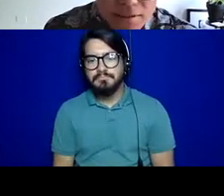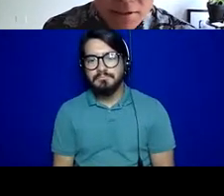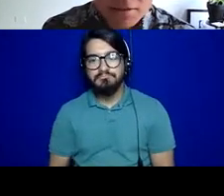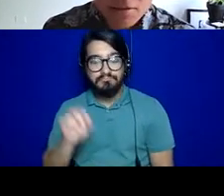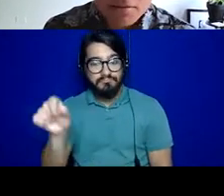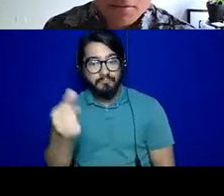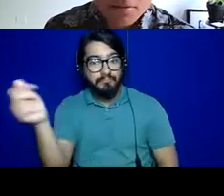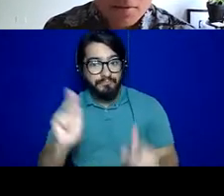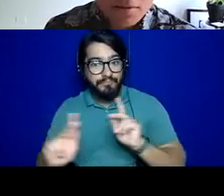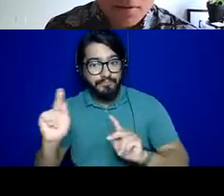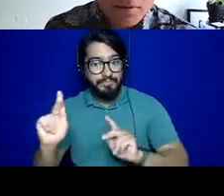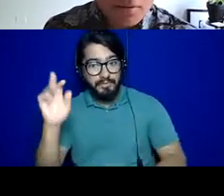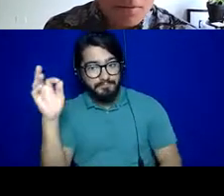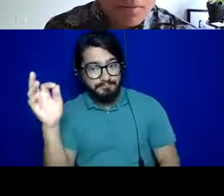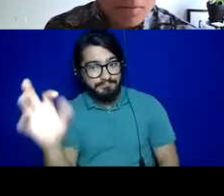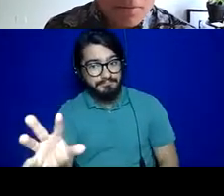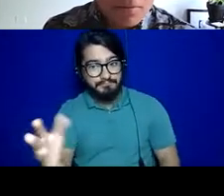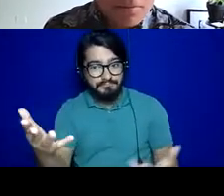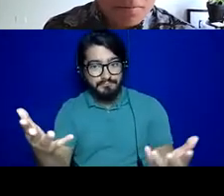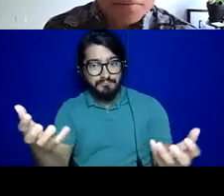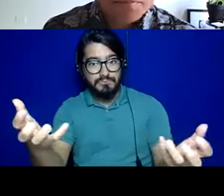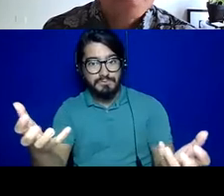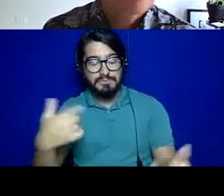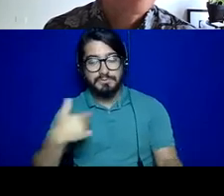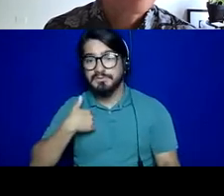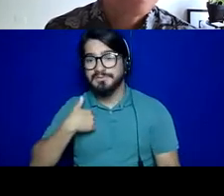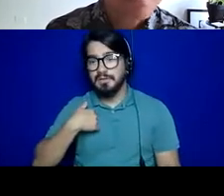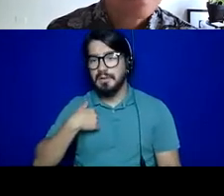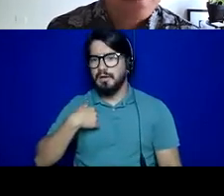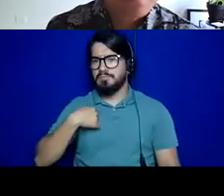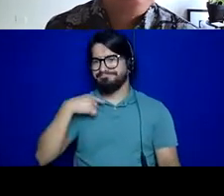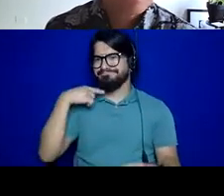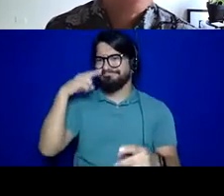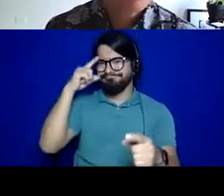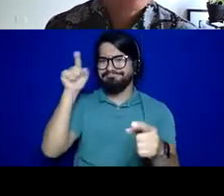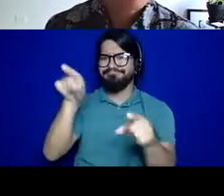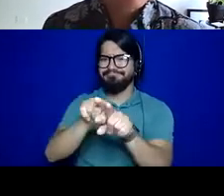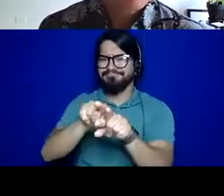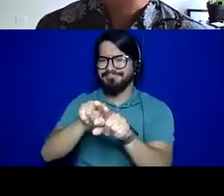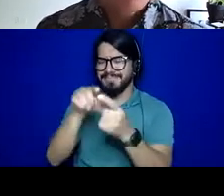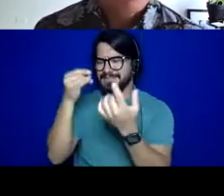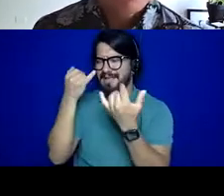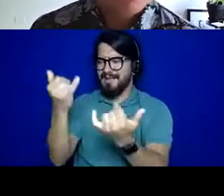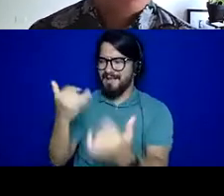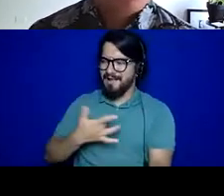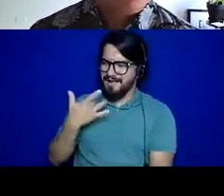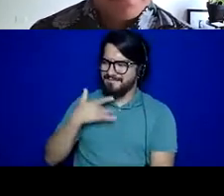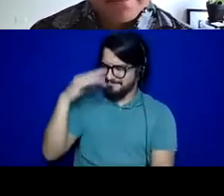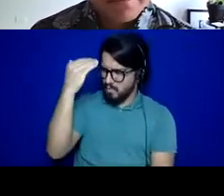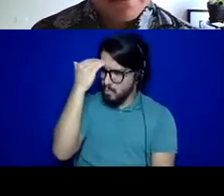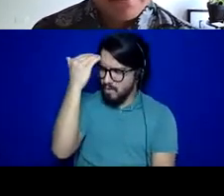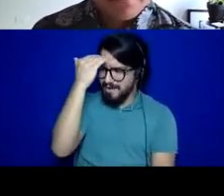anyone else is still here. So I echo the more awareness. I think wanting to figure